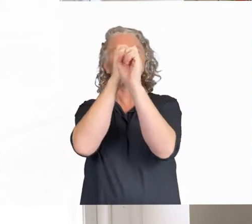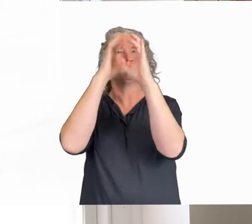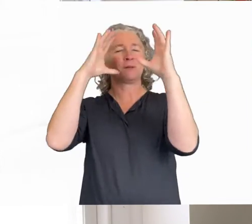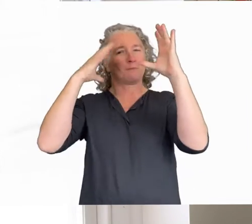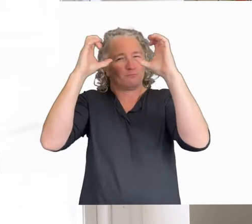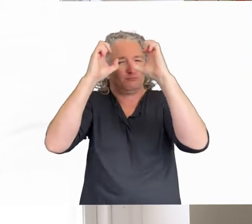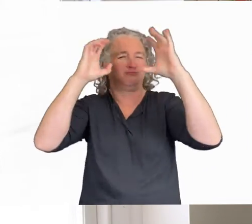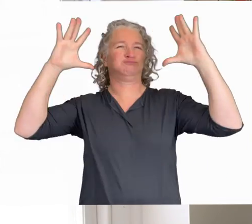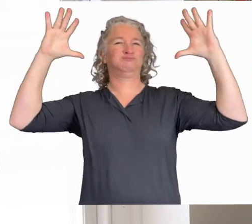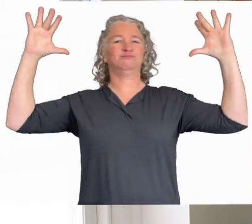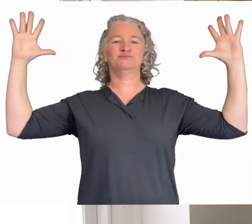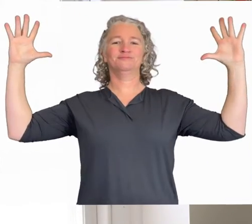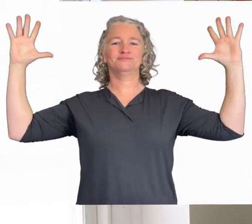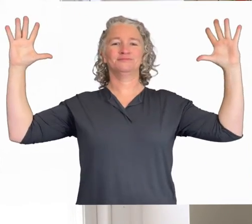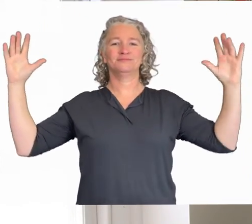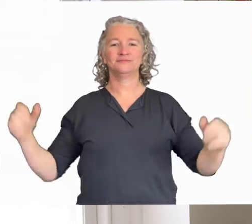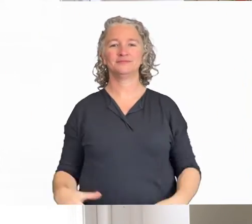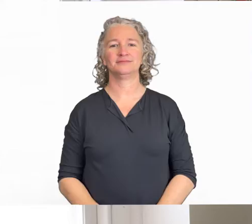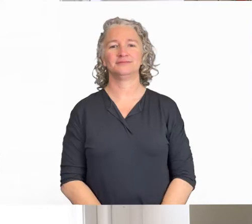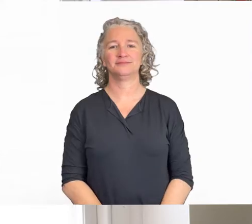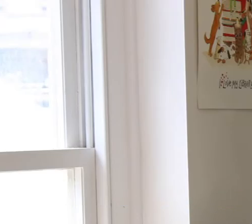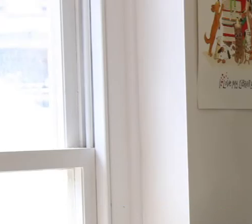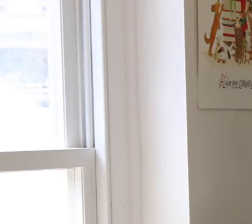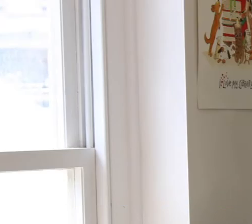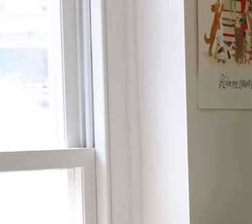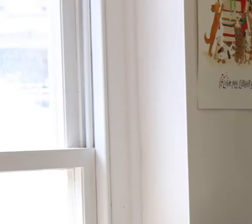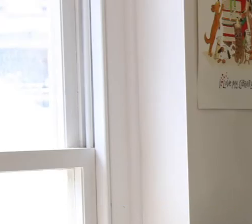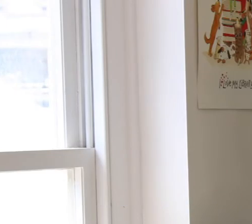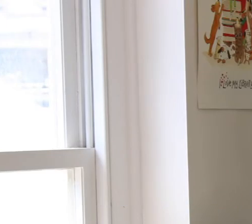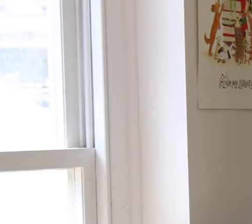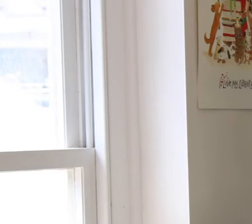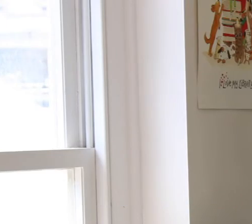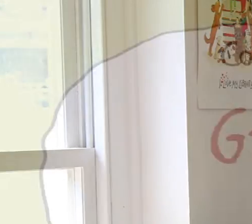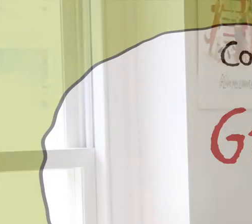So let's do it. Let's keep our imaginations alive.